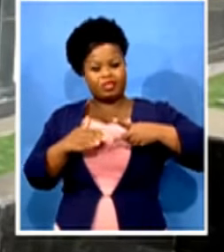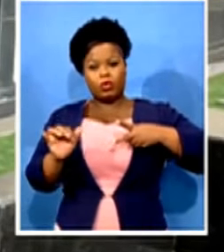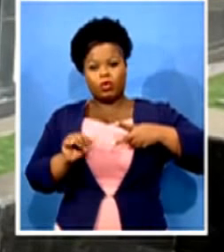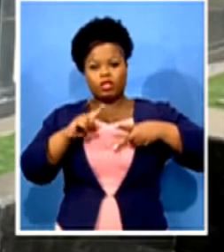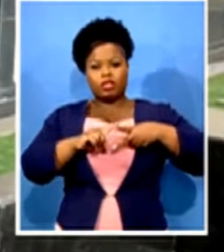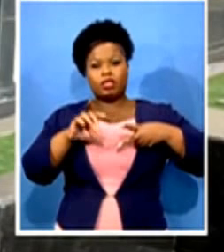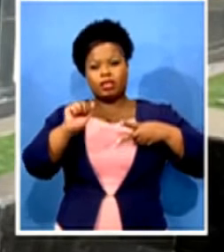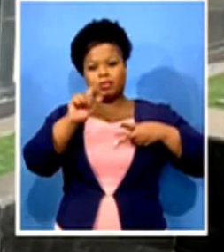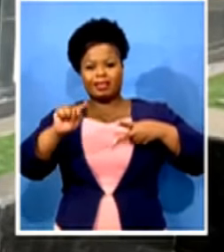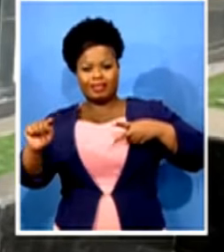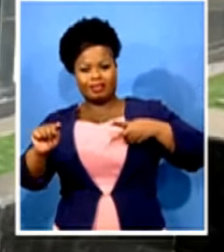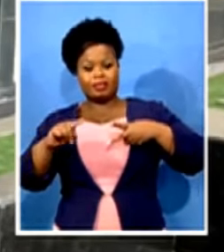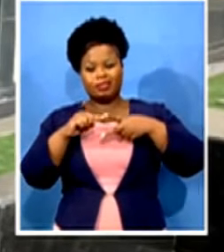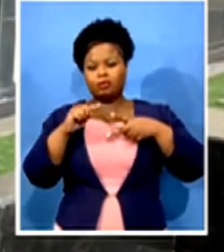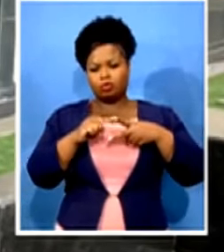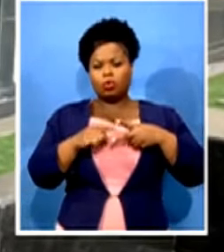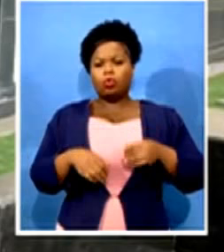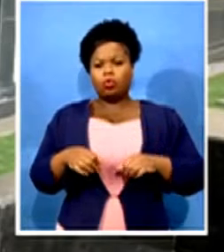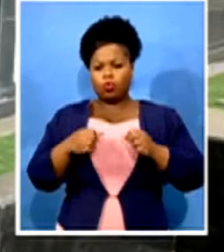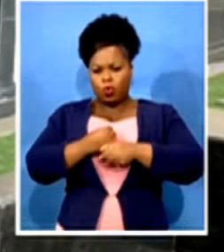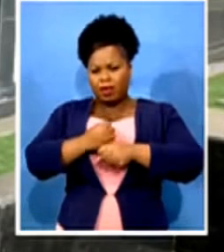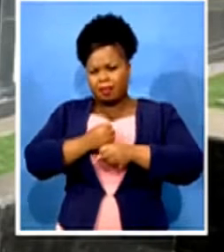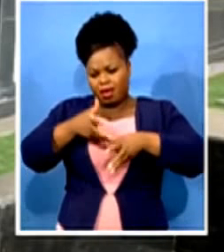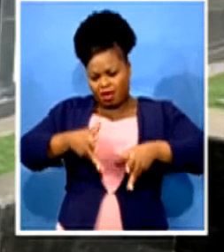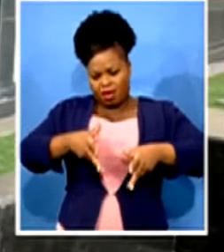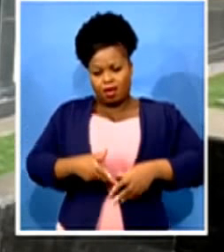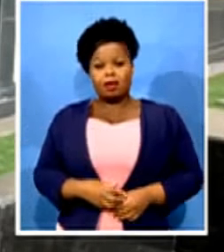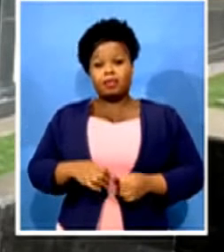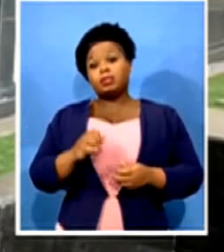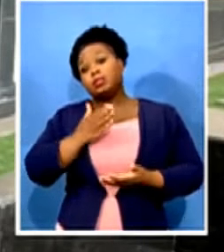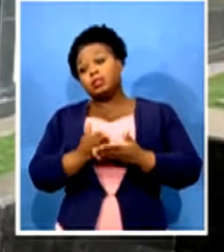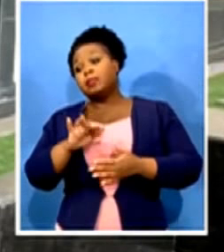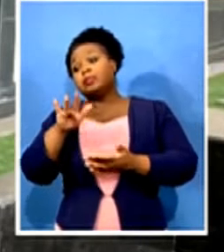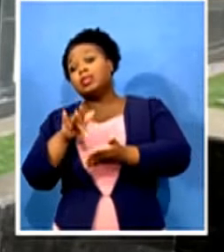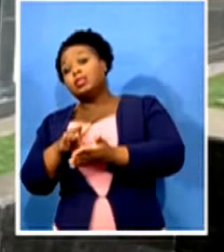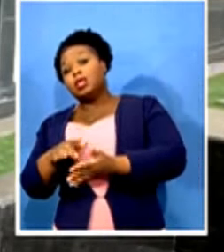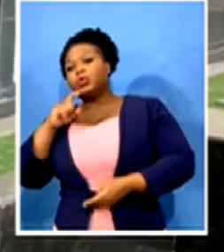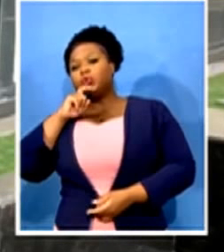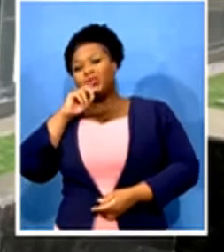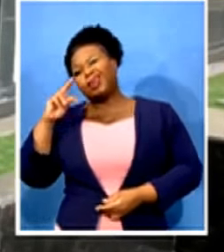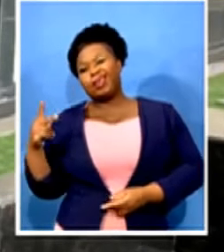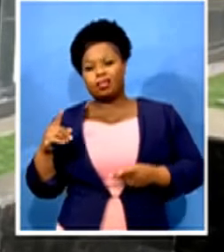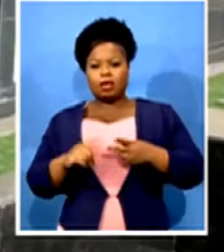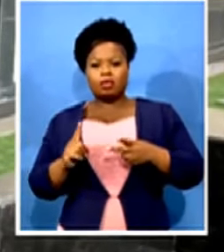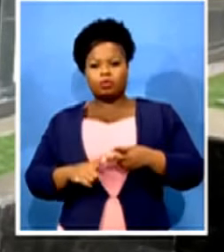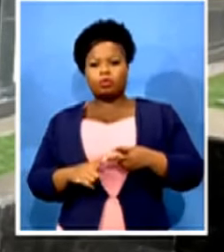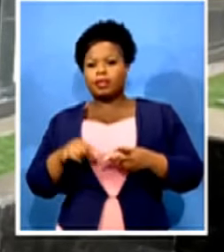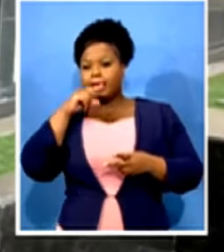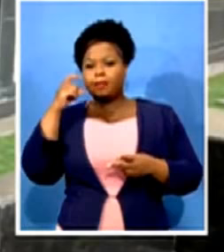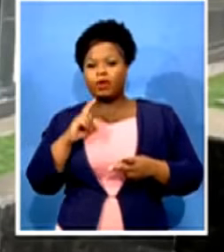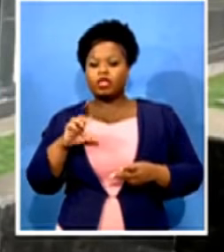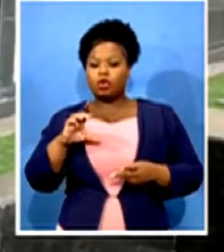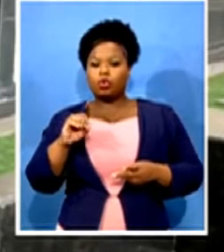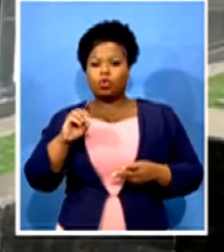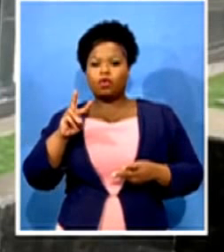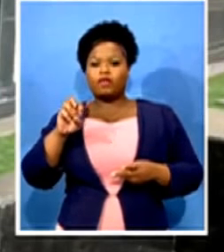deployed here, but many other centers are also using a locally developed candidate called Covaxin, which has been manufactured by Bharat Biotech.